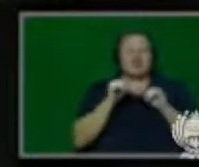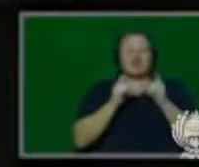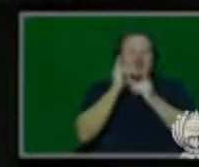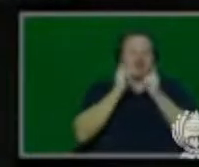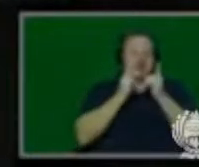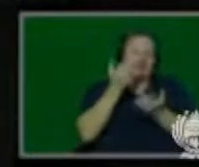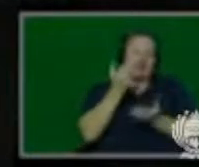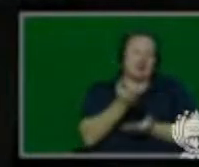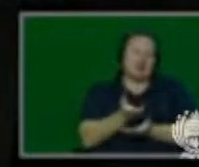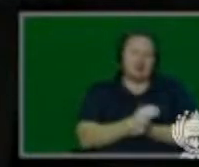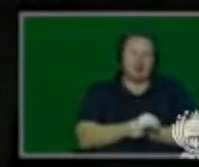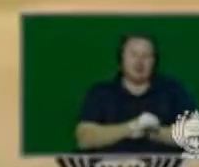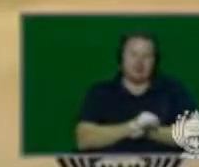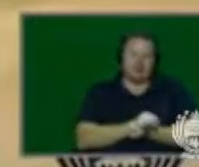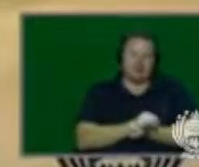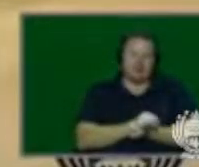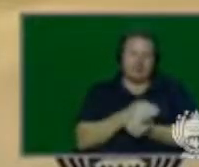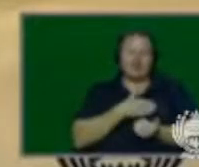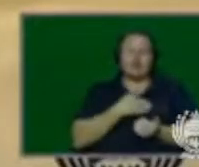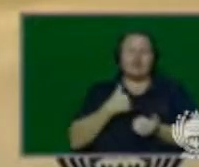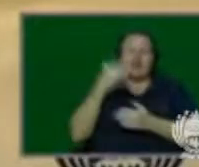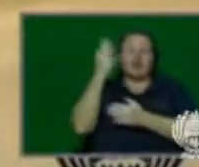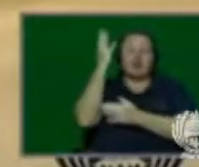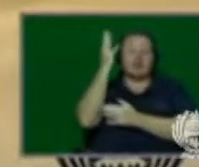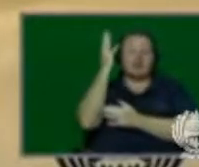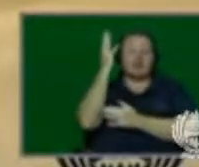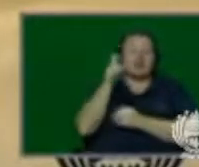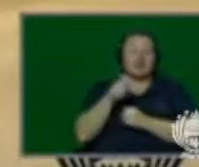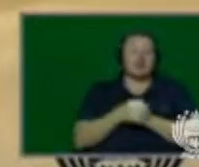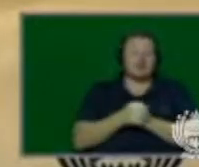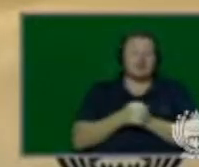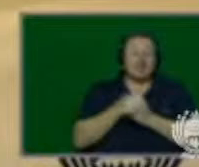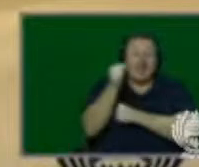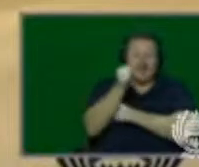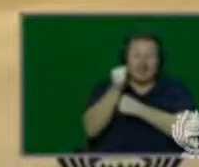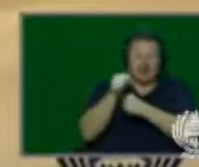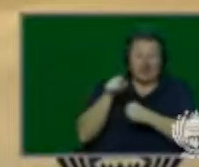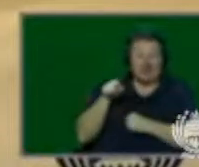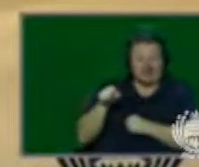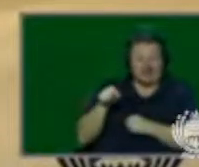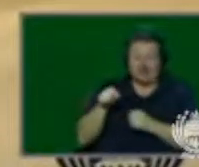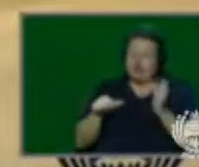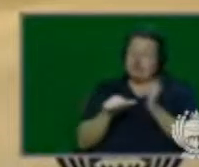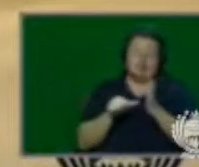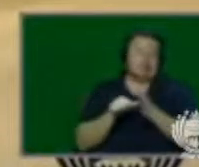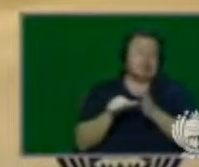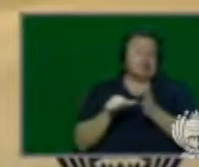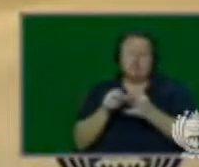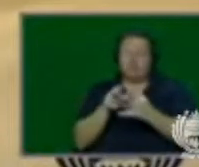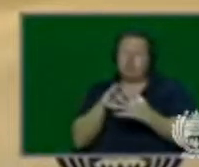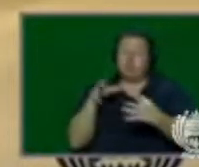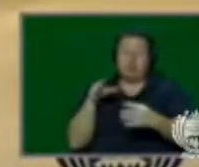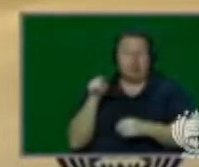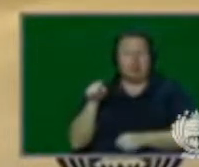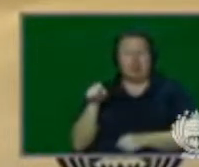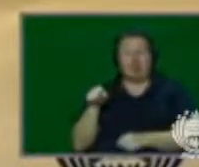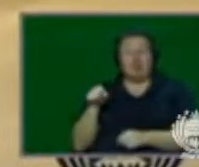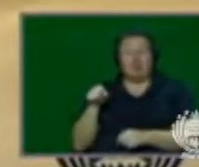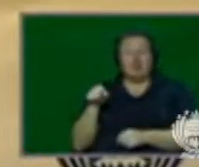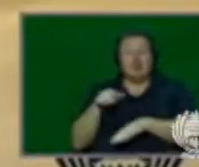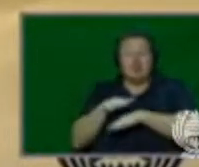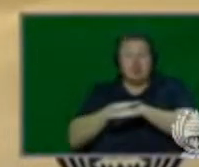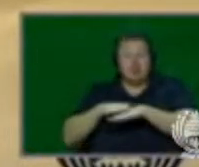Madam Speaker, infrastructure is a key pillar of our growth strategy. It is the bedrock for economic